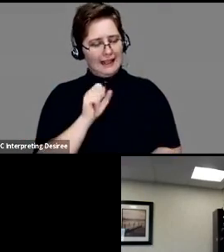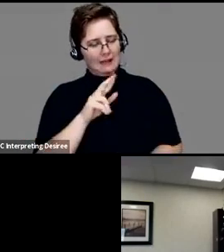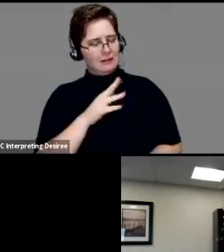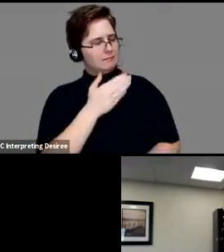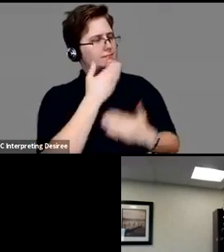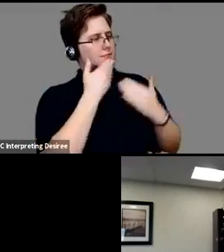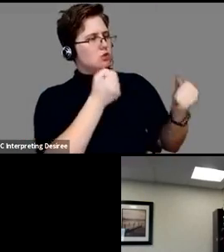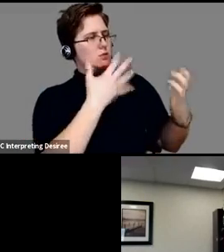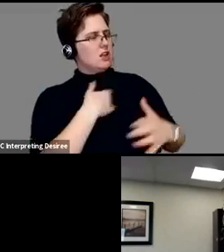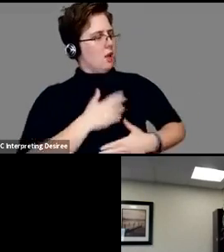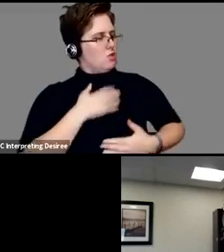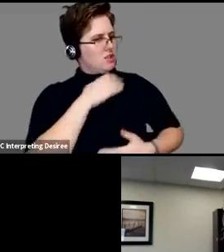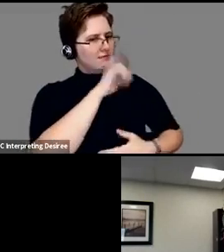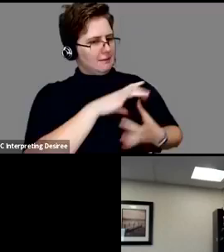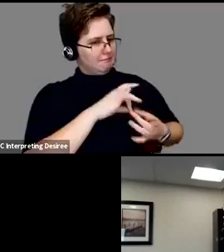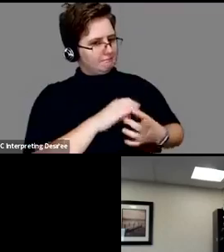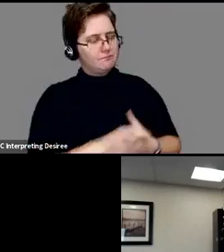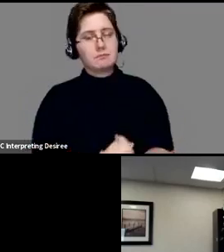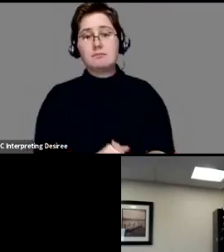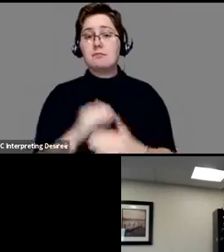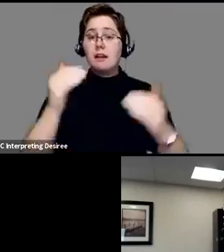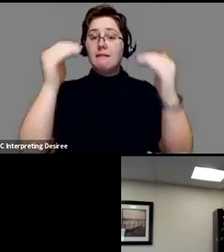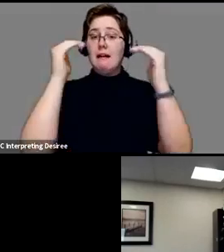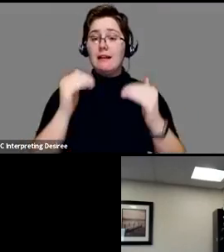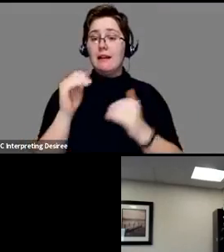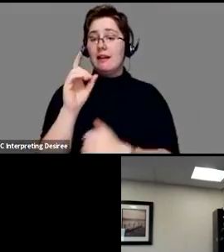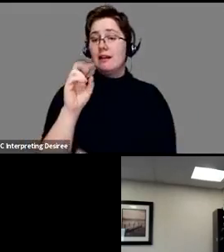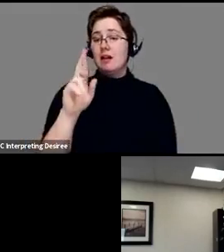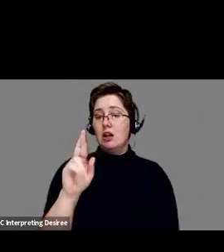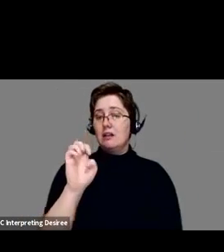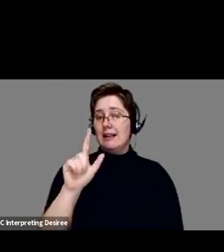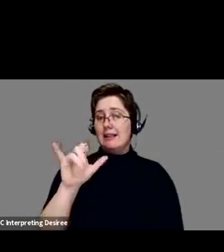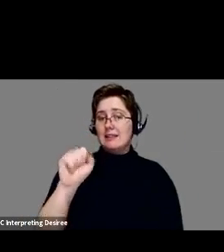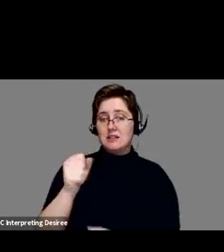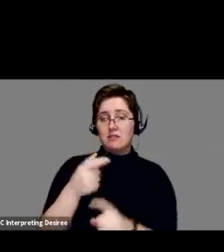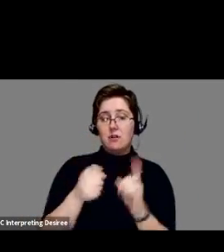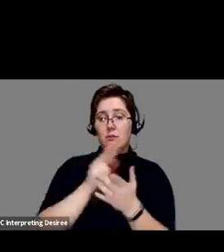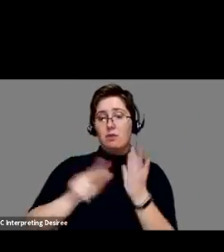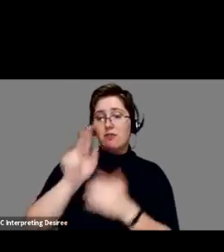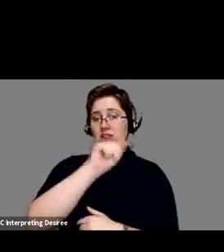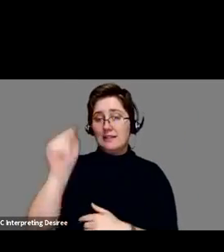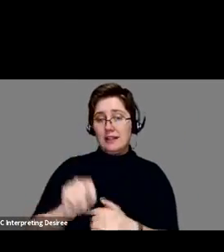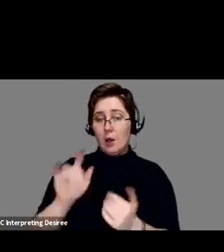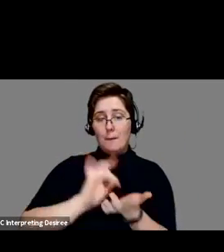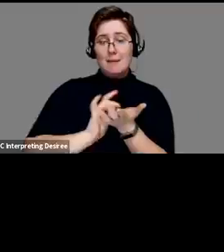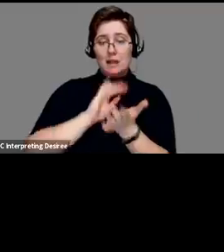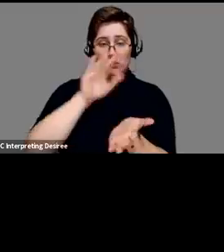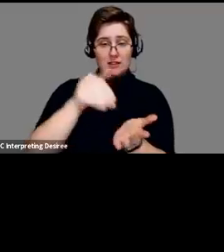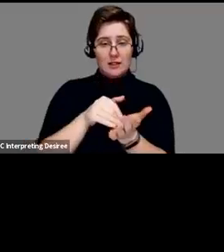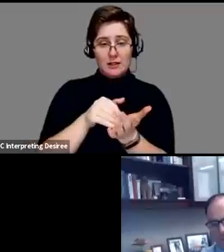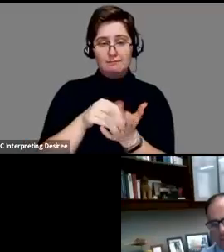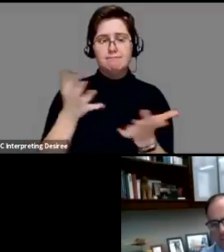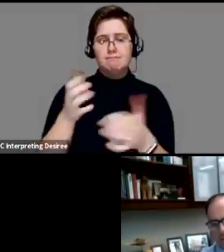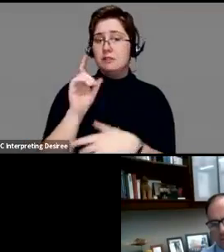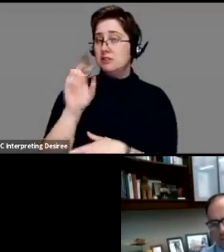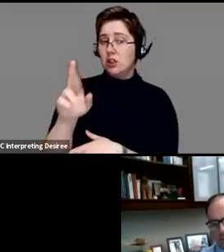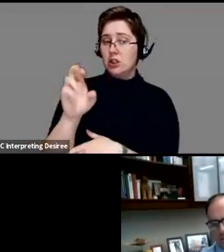I really appreciate that. Next up is Dr. Ellis from the University of Toledo Medical Center. Dr.